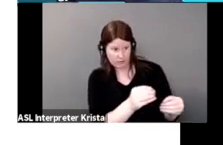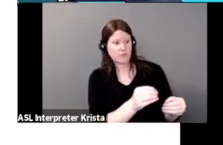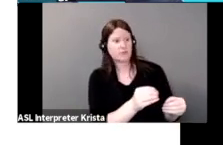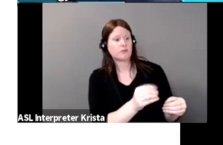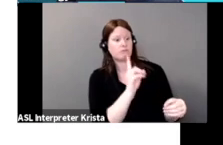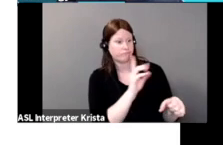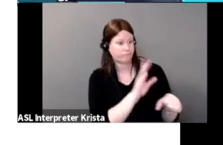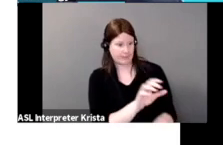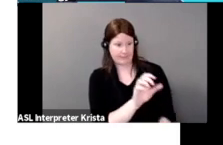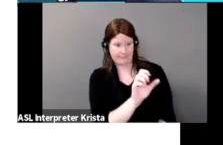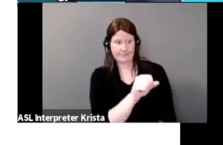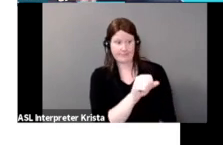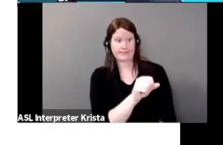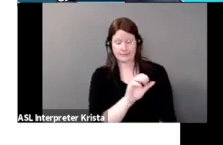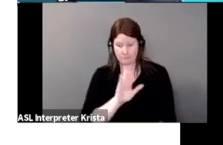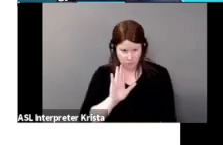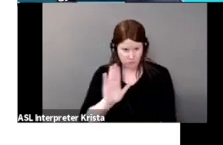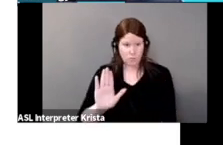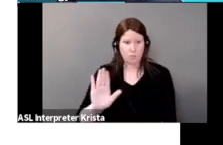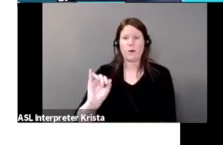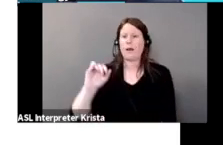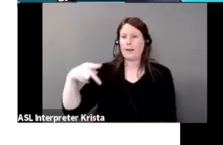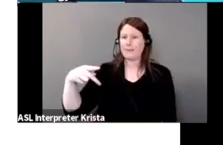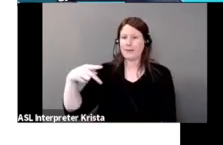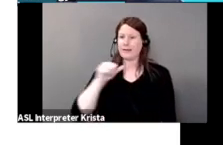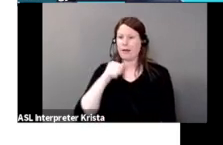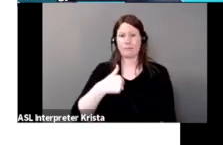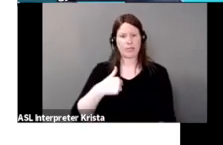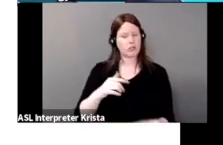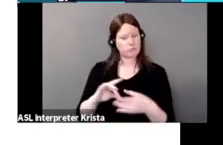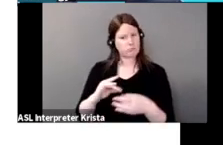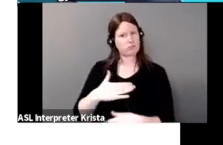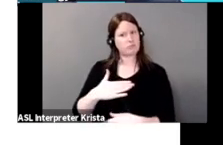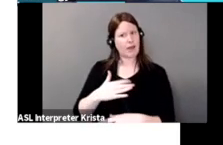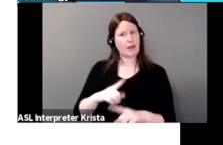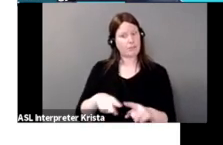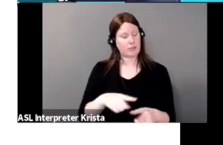as a piece of IP, instead of you just asserting it as a common law trademark.